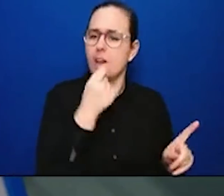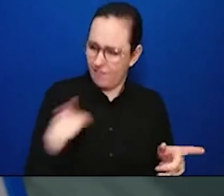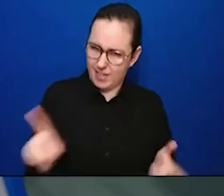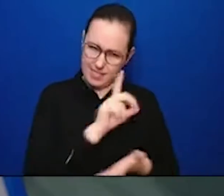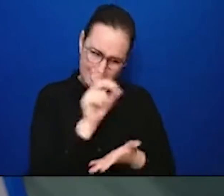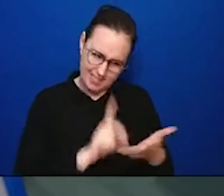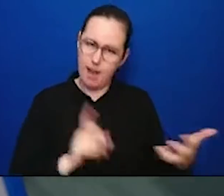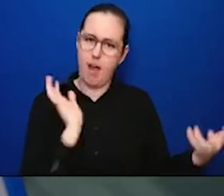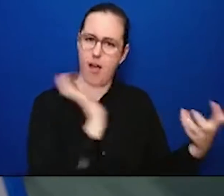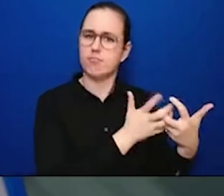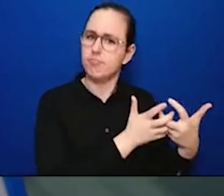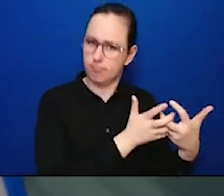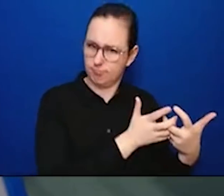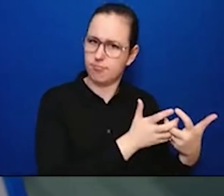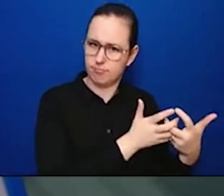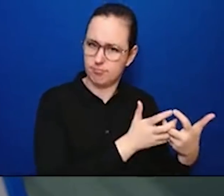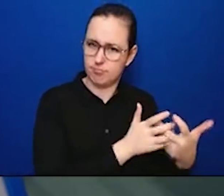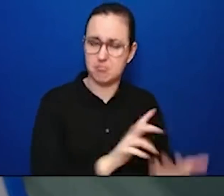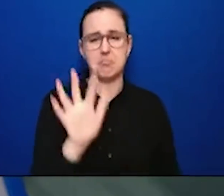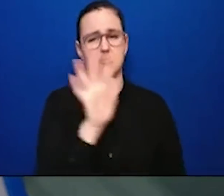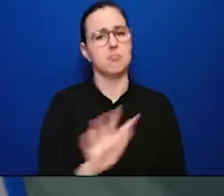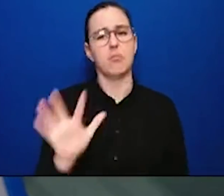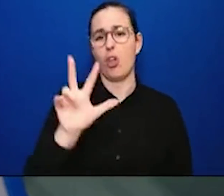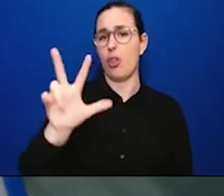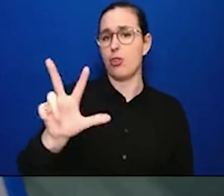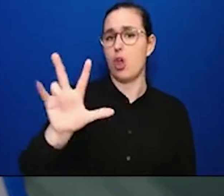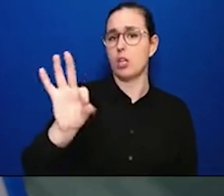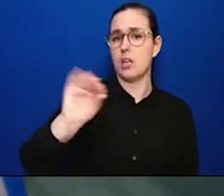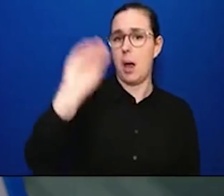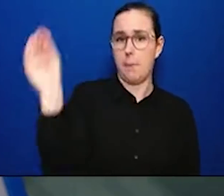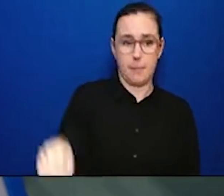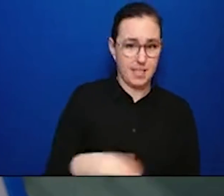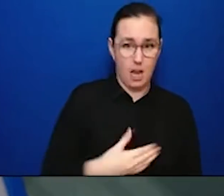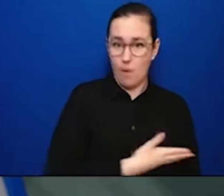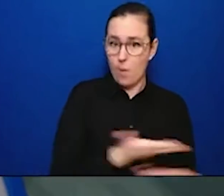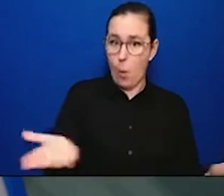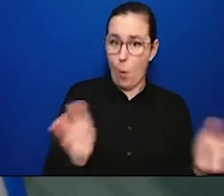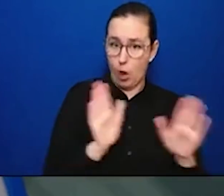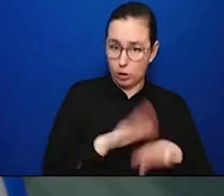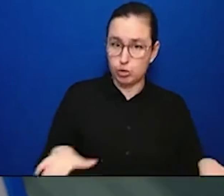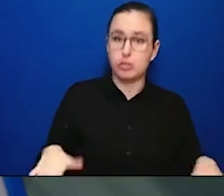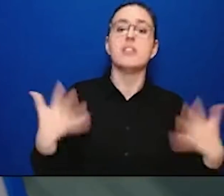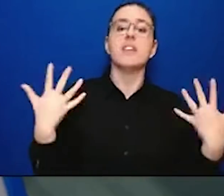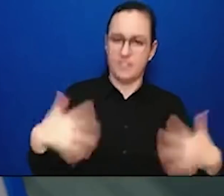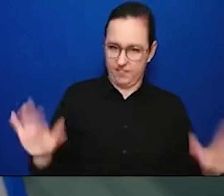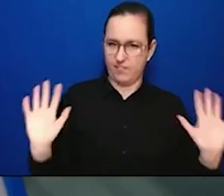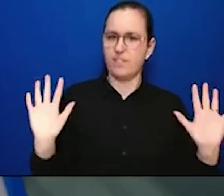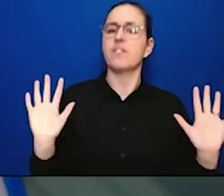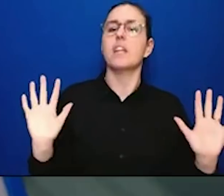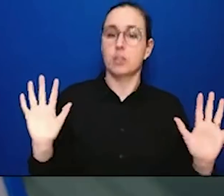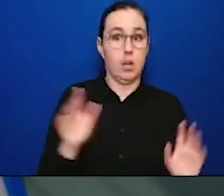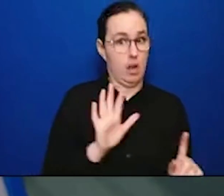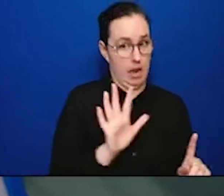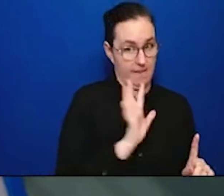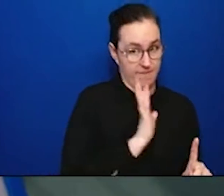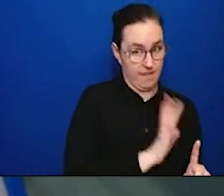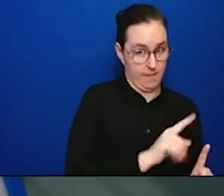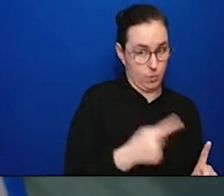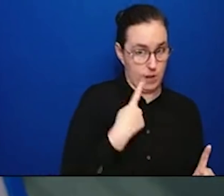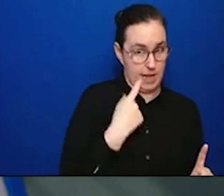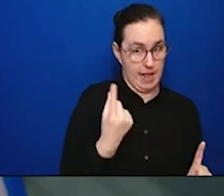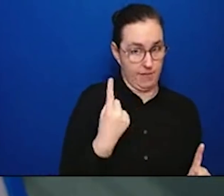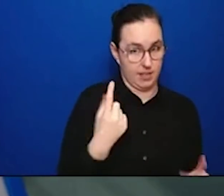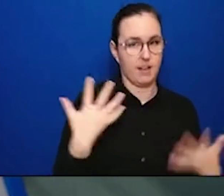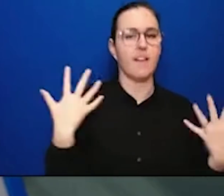see, roughly 39% of all children have received from 5 to 11 have received